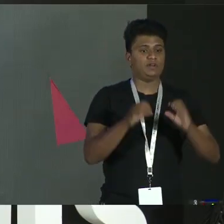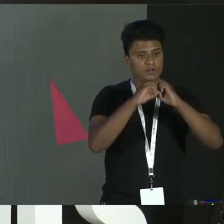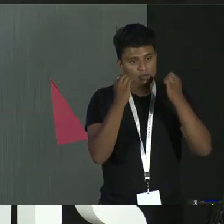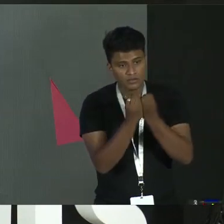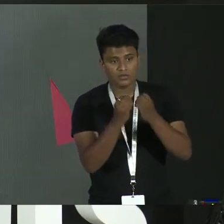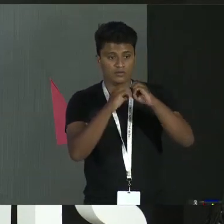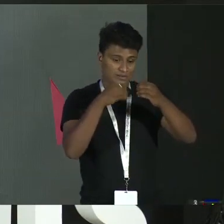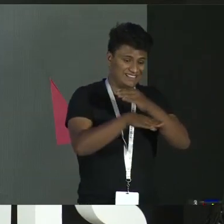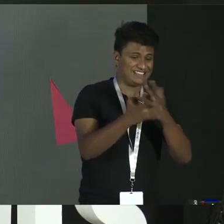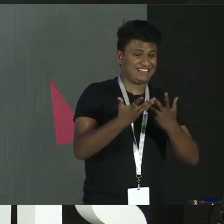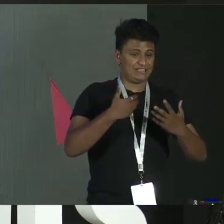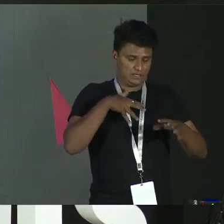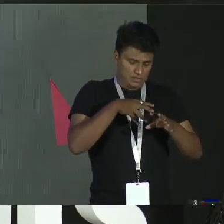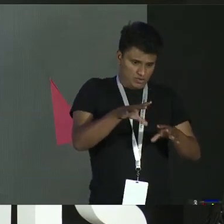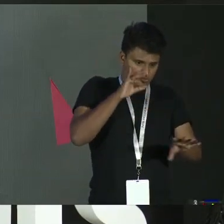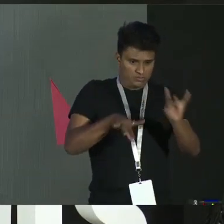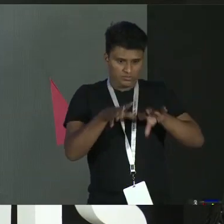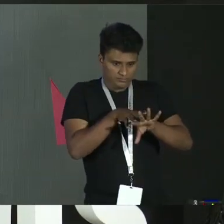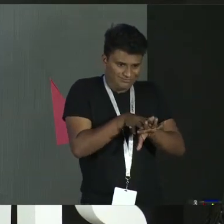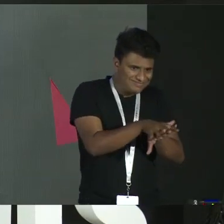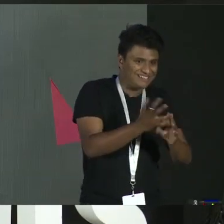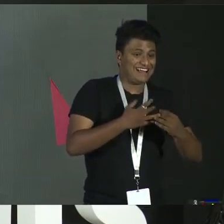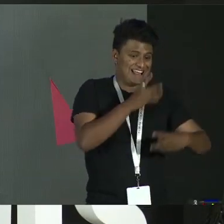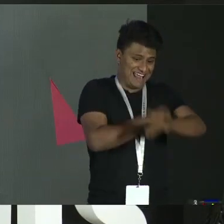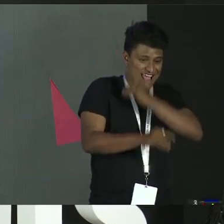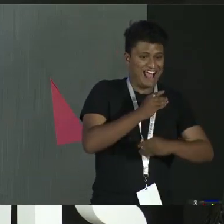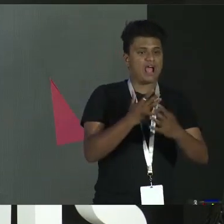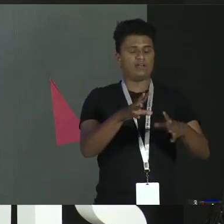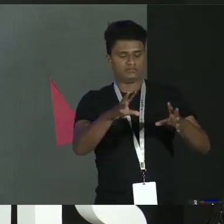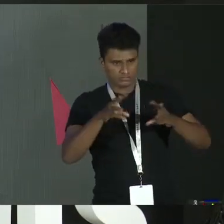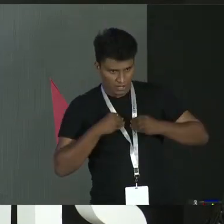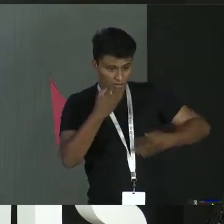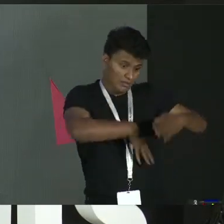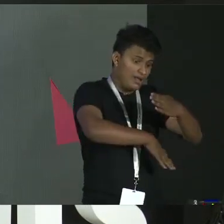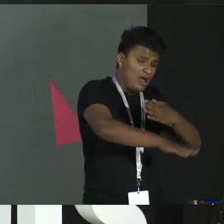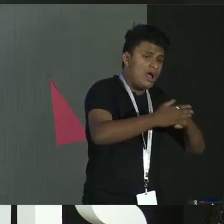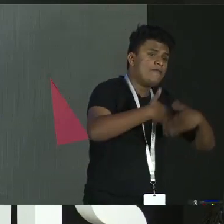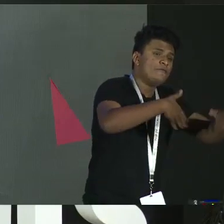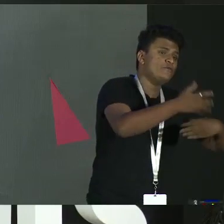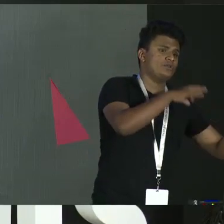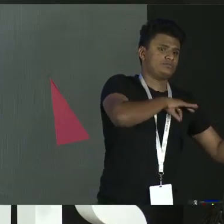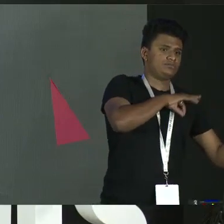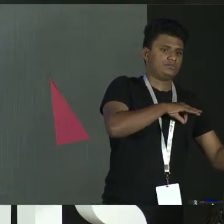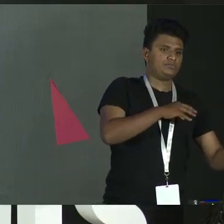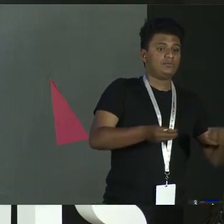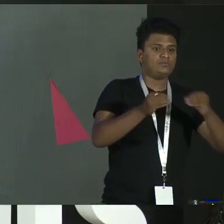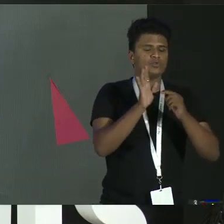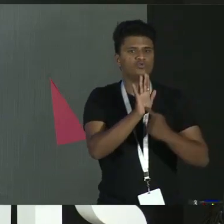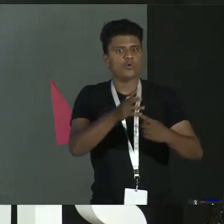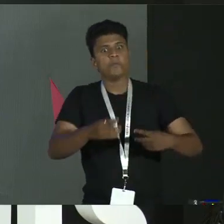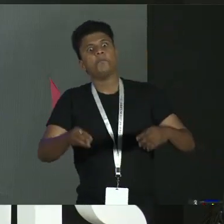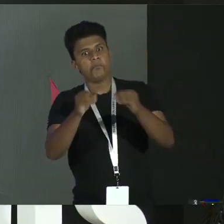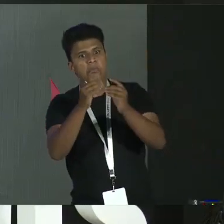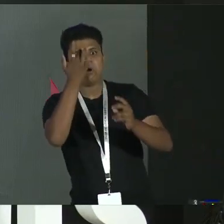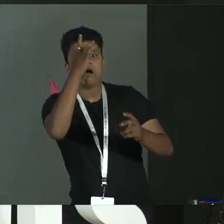Organizations that choose to be inclusive and hire people with disabilities benefit by having more talent, because you